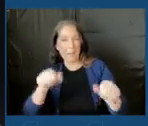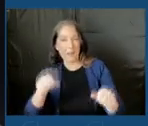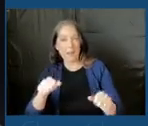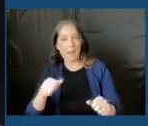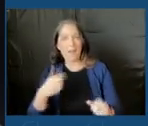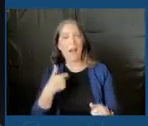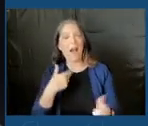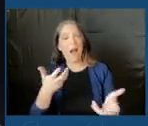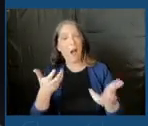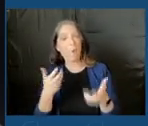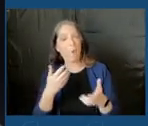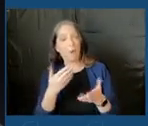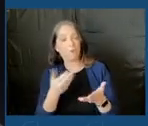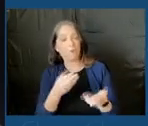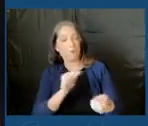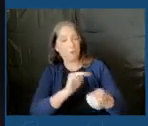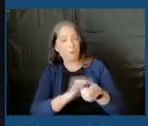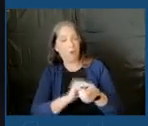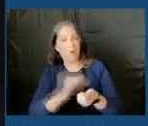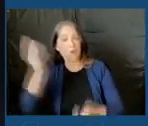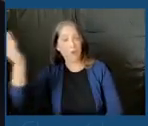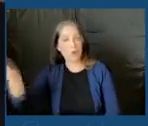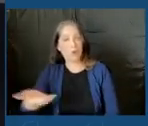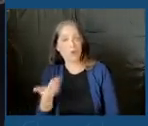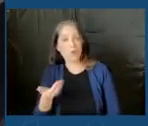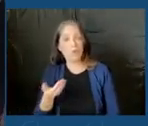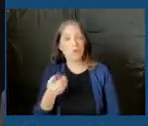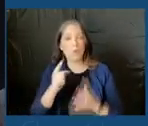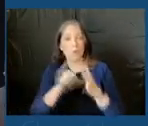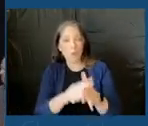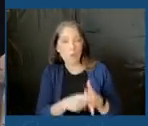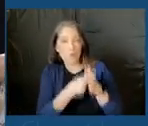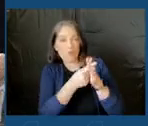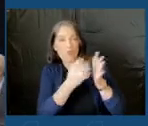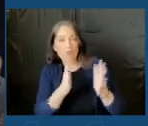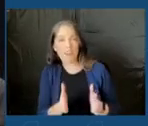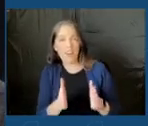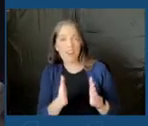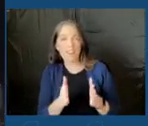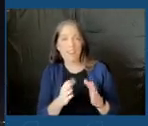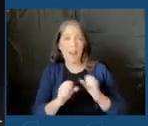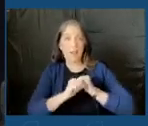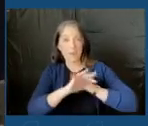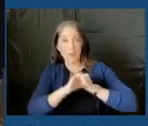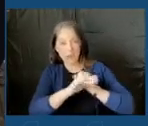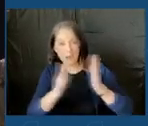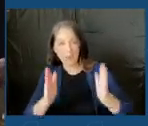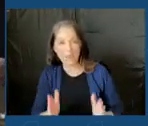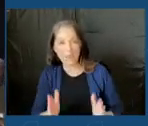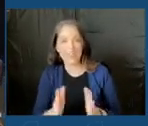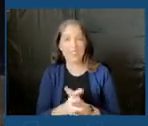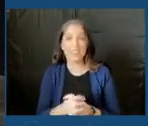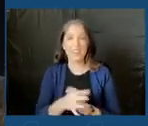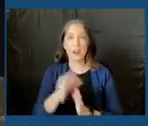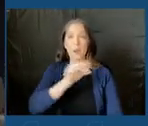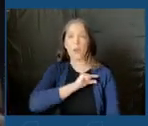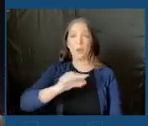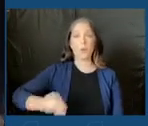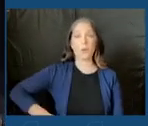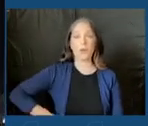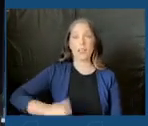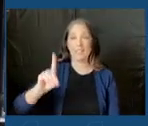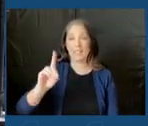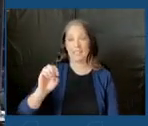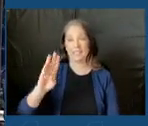one, Doctor, to introduce the originator and the propagator, Queen Deborah Fraser